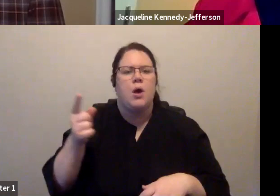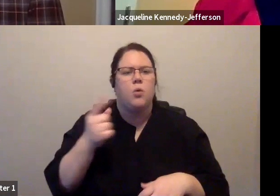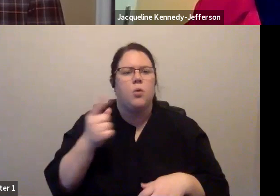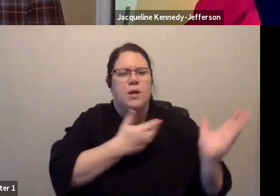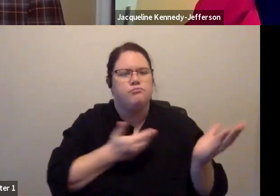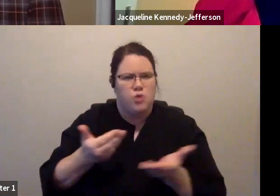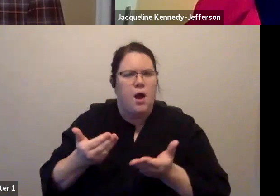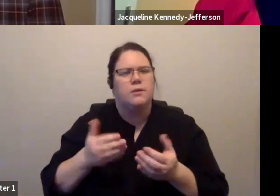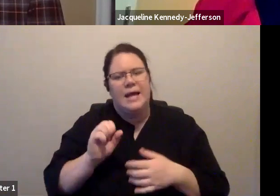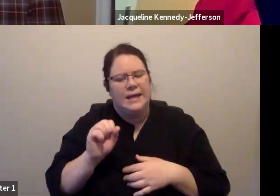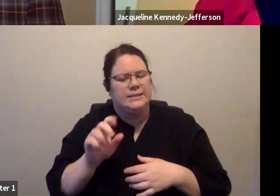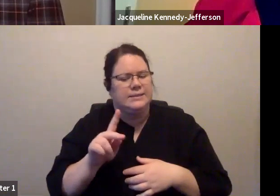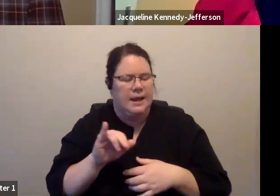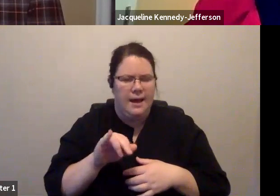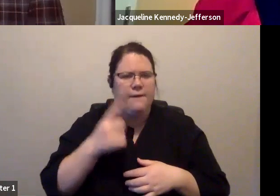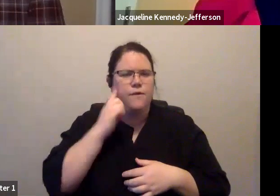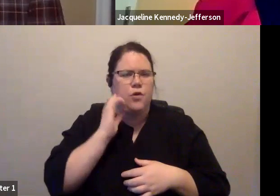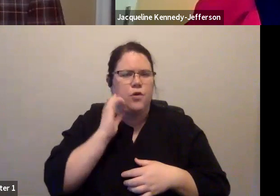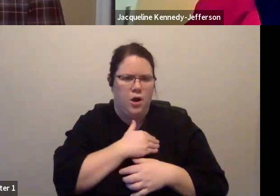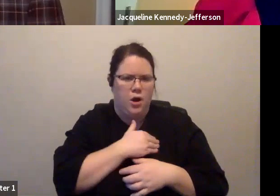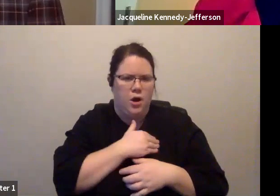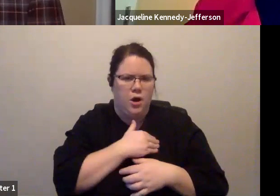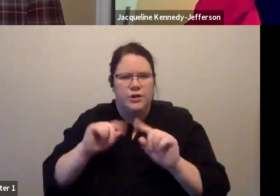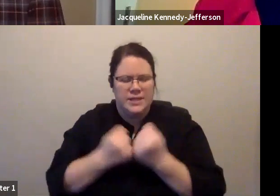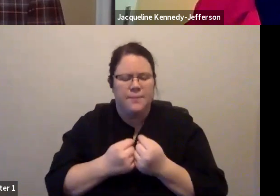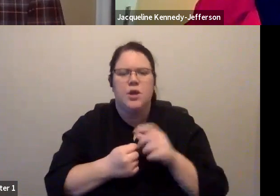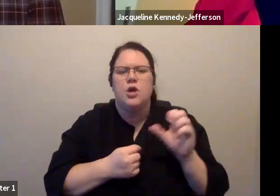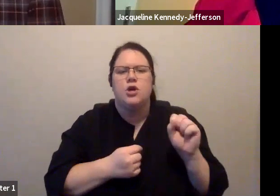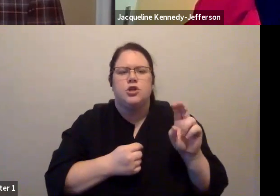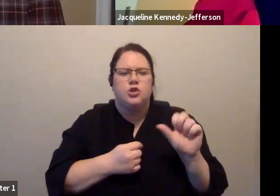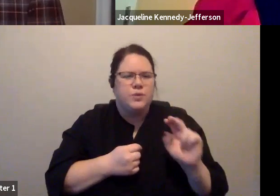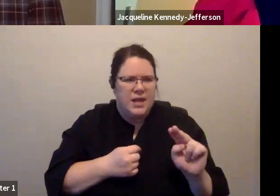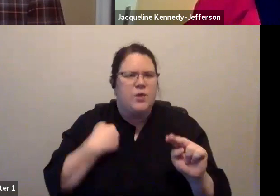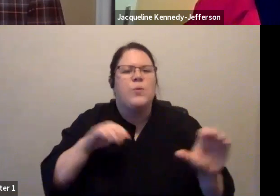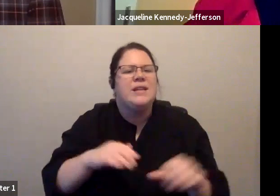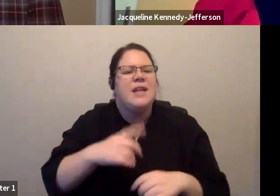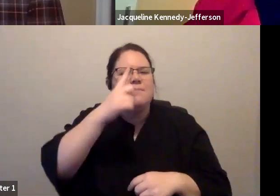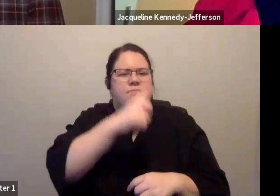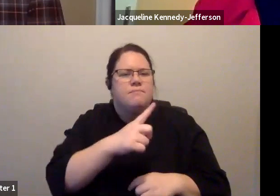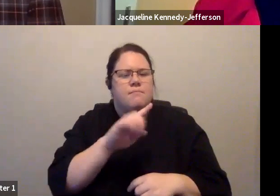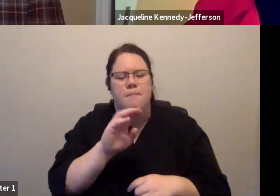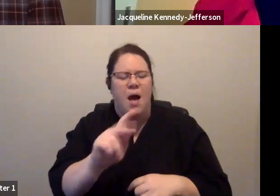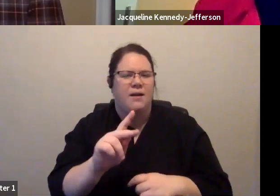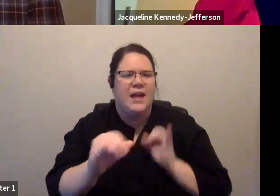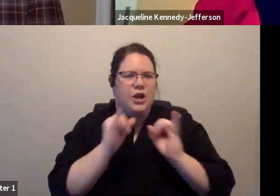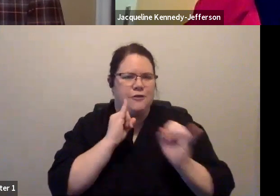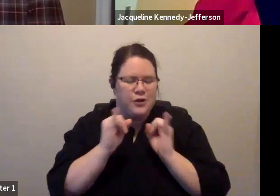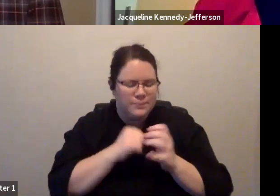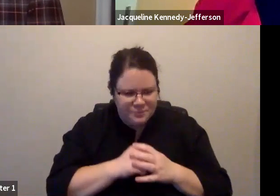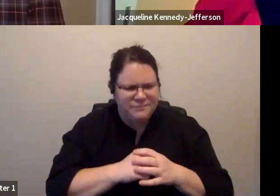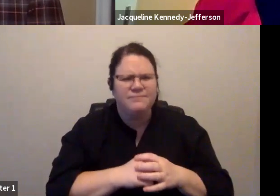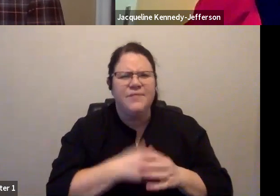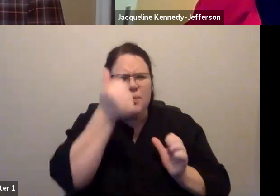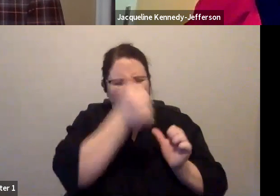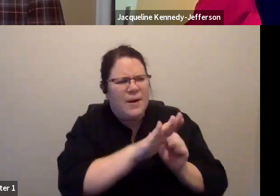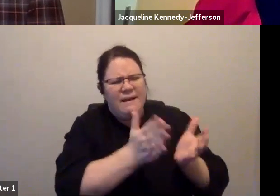team. And I never will forget, I worked with Susan. We did mock interviews. And I remember asking Susan during the mock interview, is there something